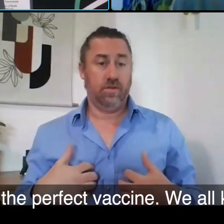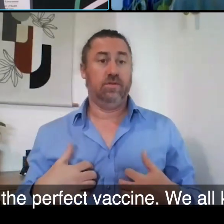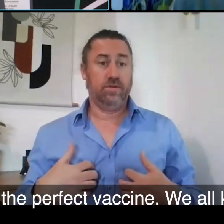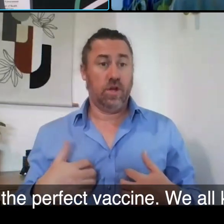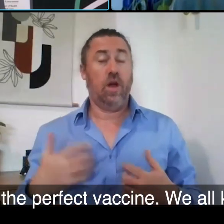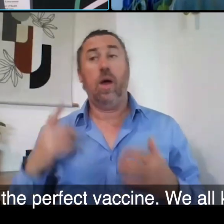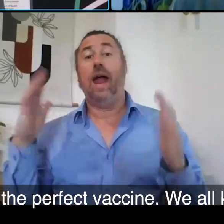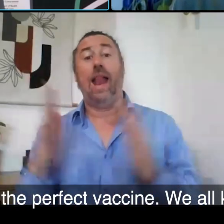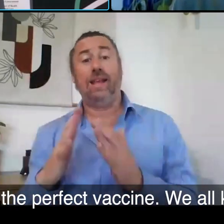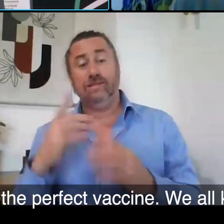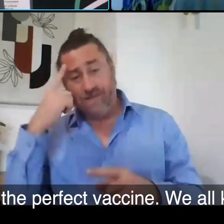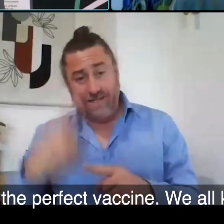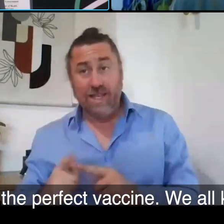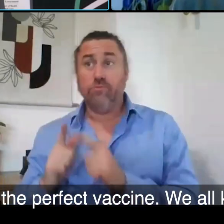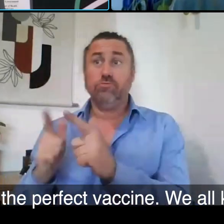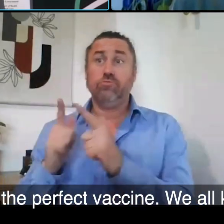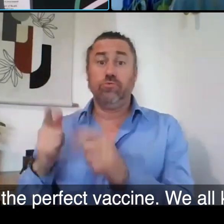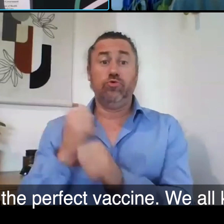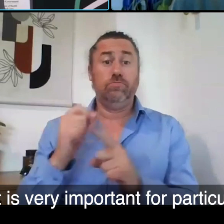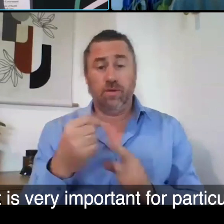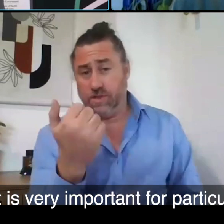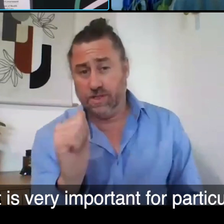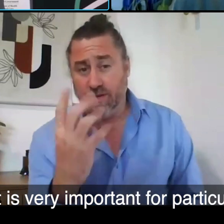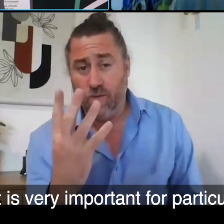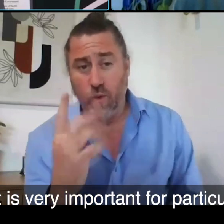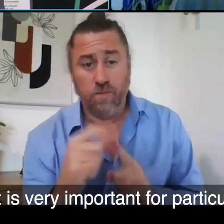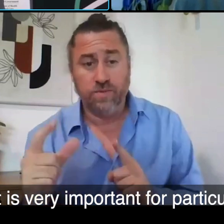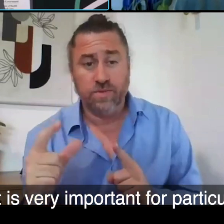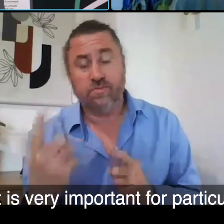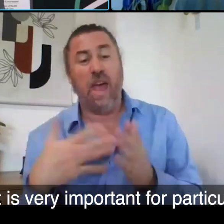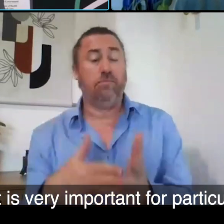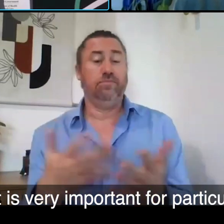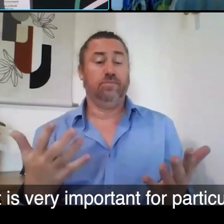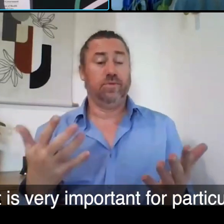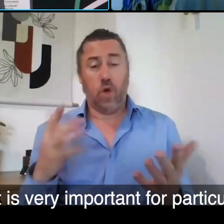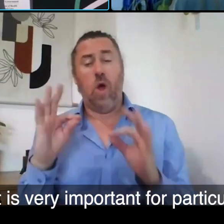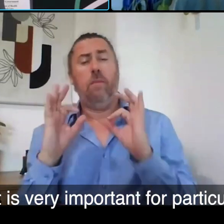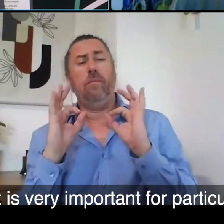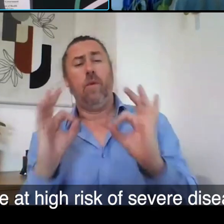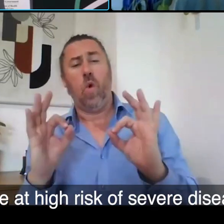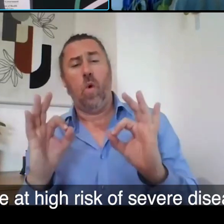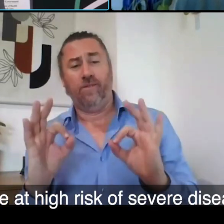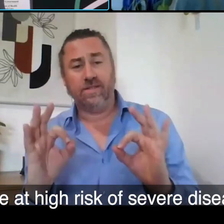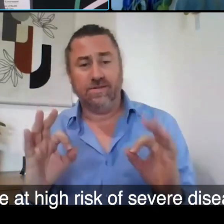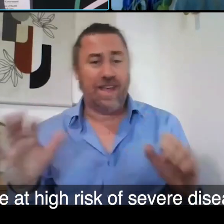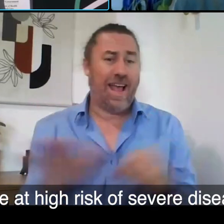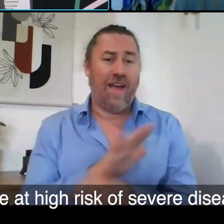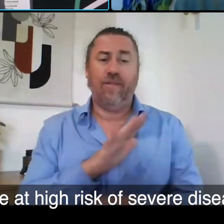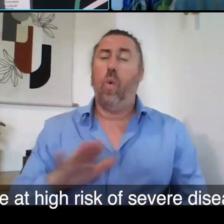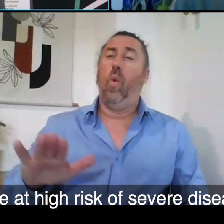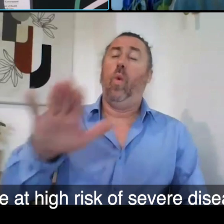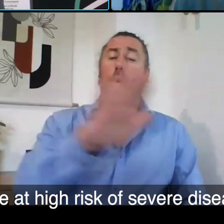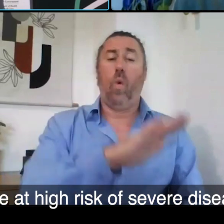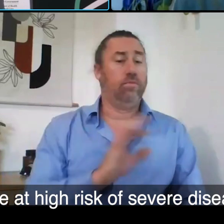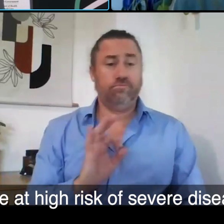64%. So it's not the perfect vaccine, we all know that, but it is very important for those, particularly those at high